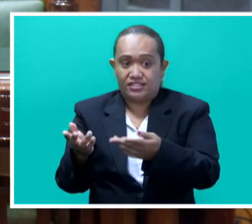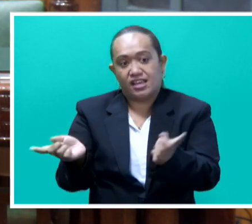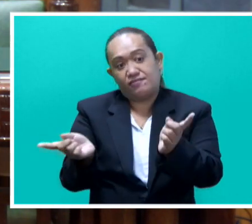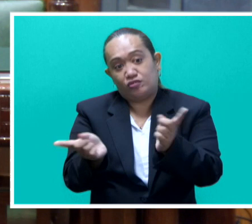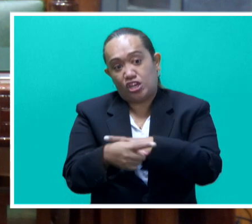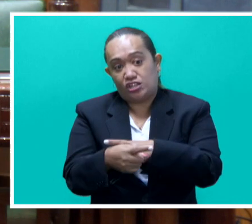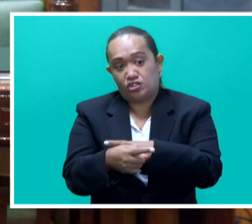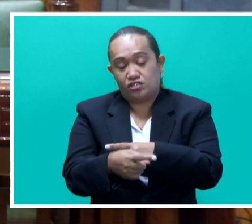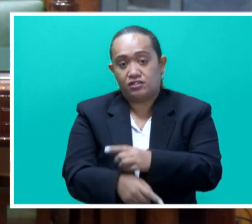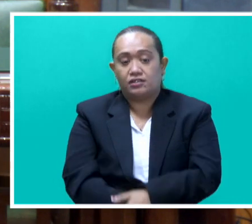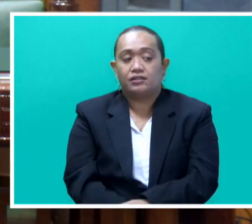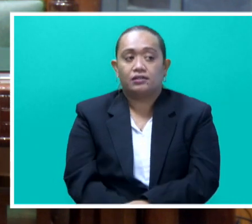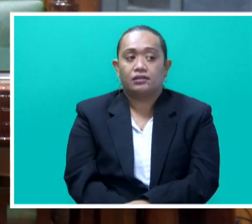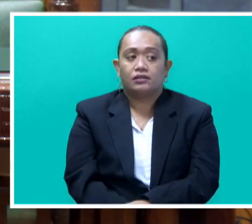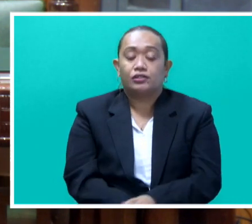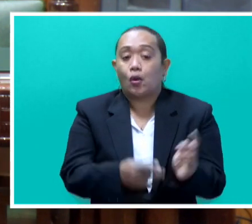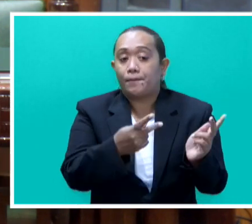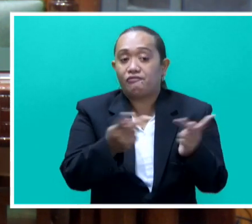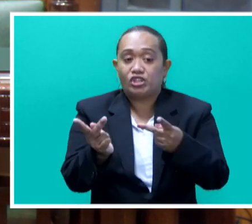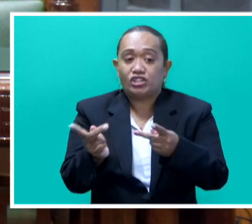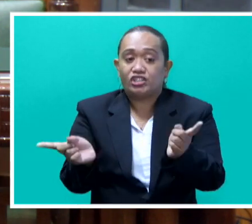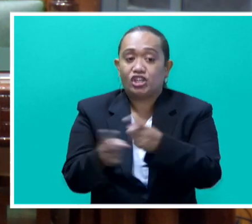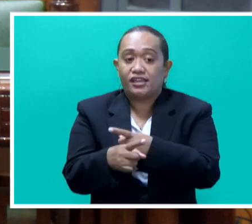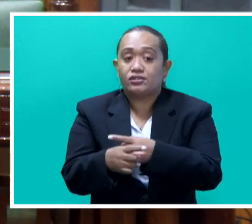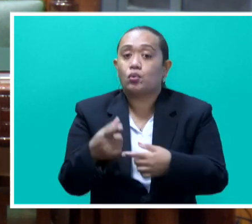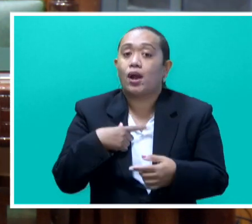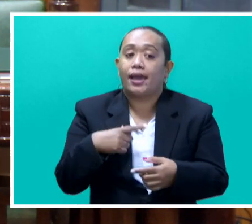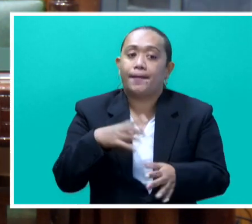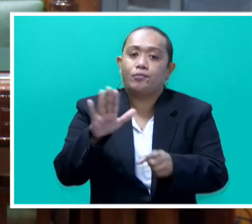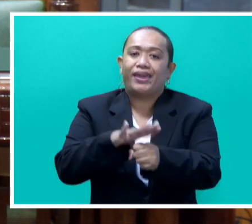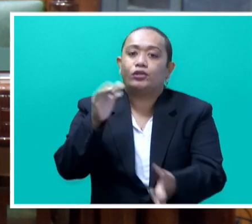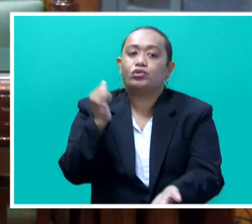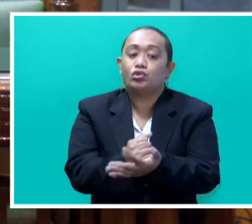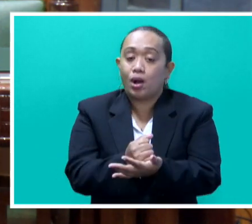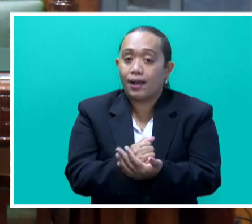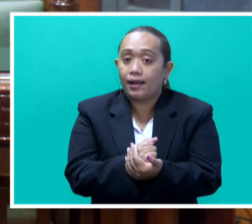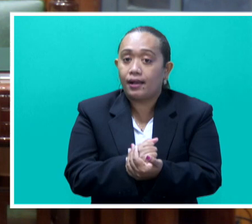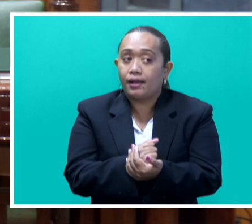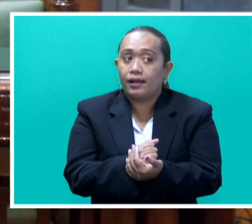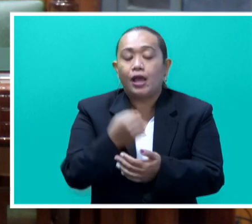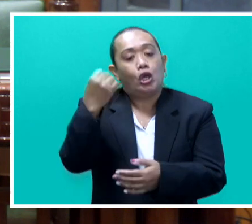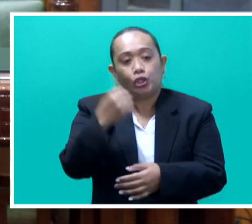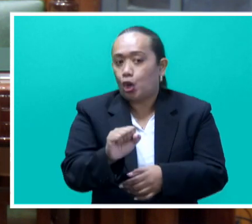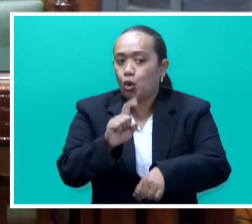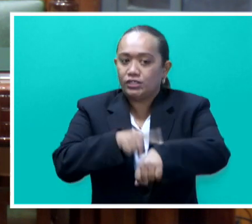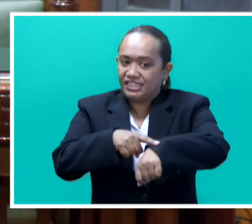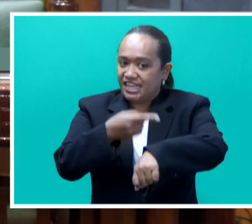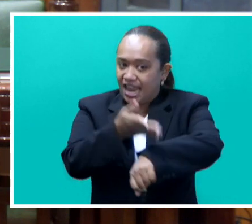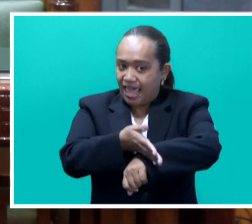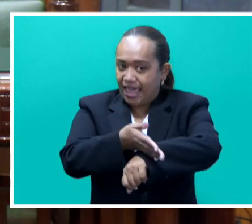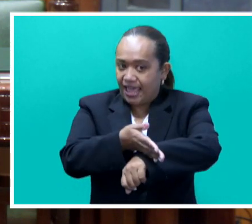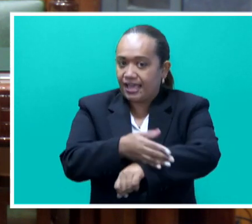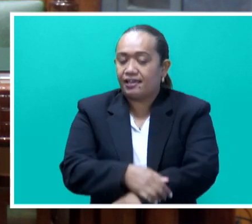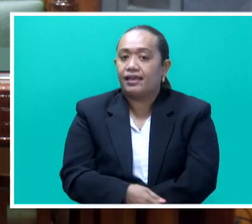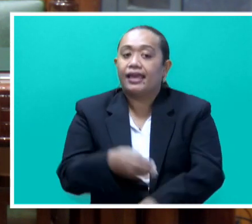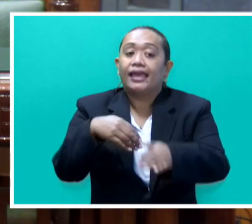the provisions were changed to ensure that there is no delay in